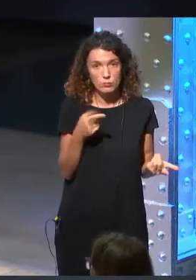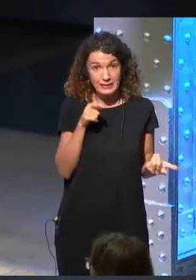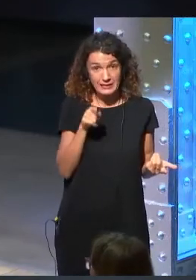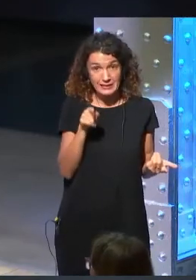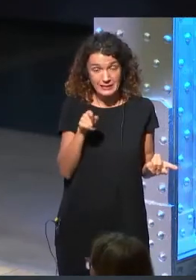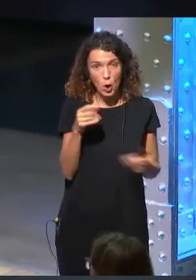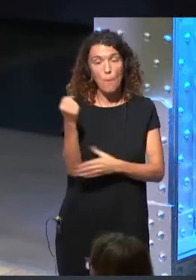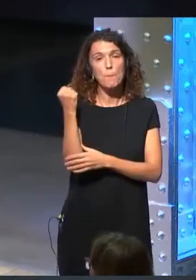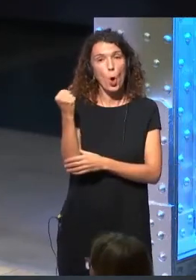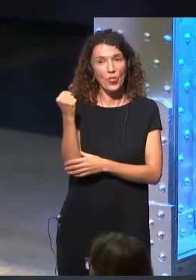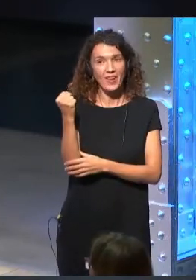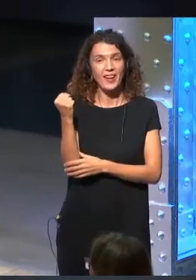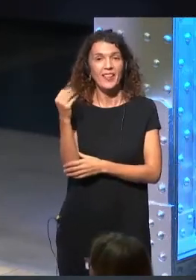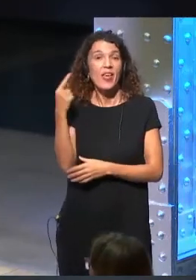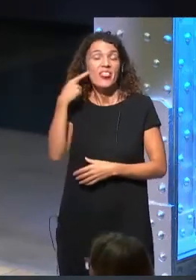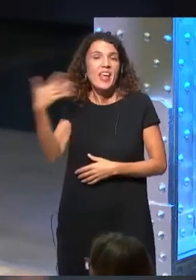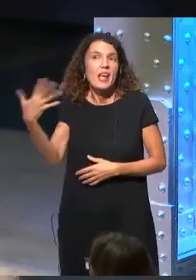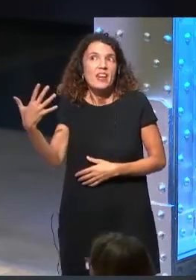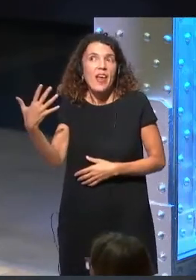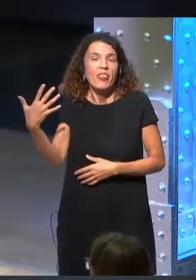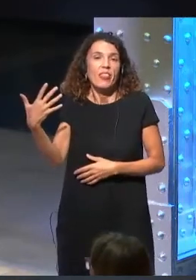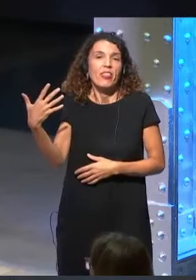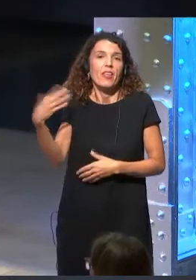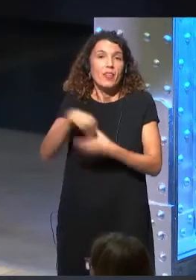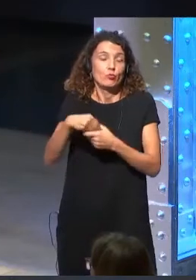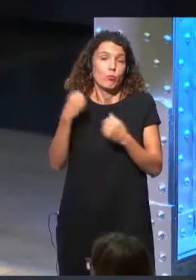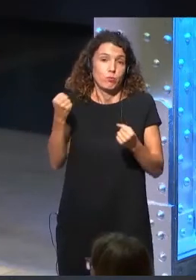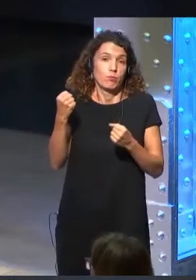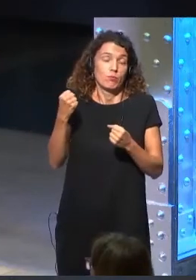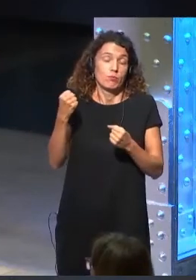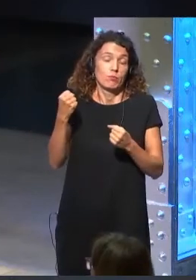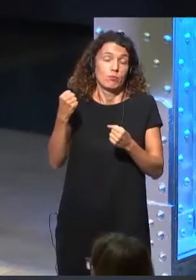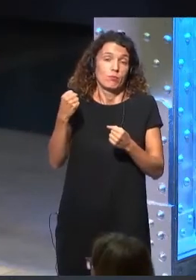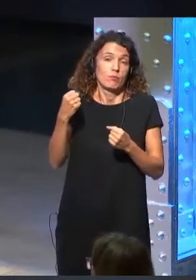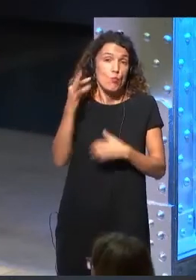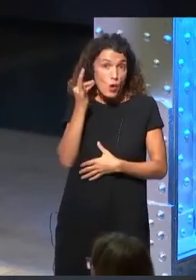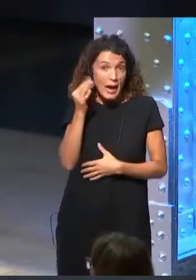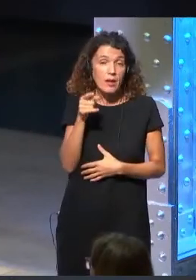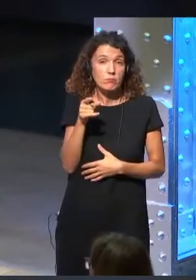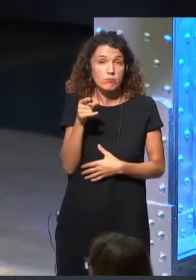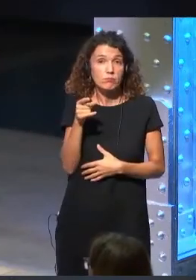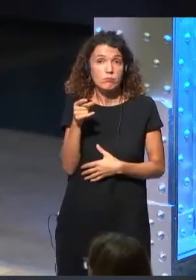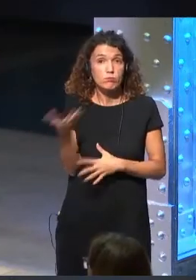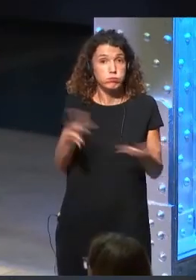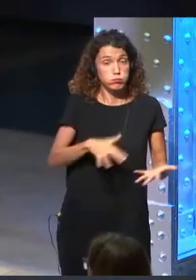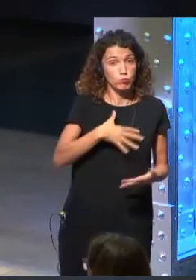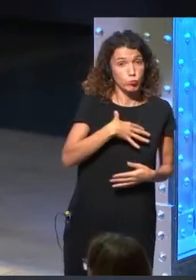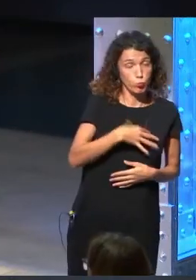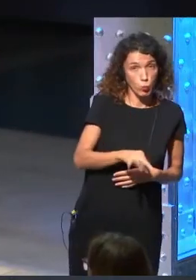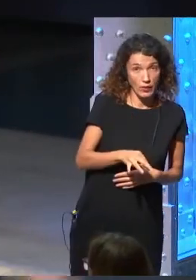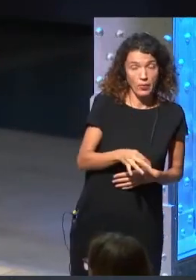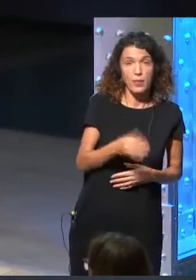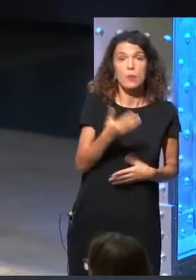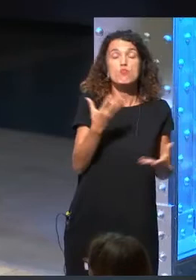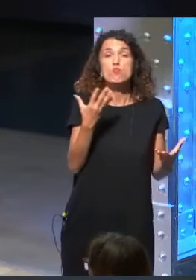now conceived. I think of it very much in the kind of courses that are put on in